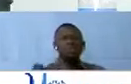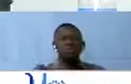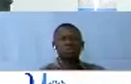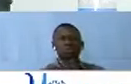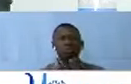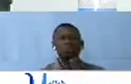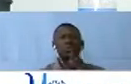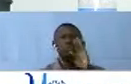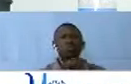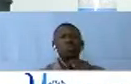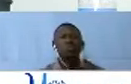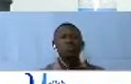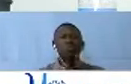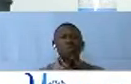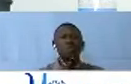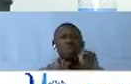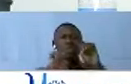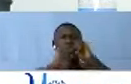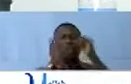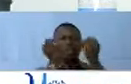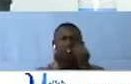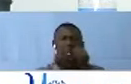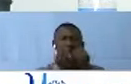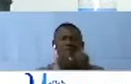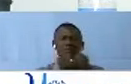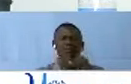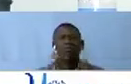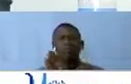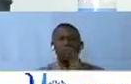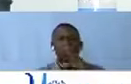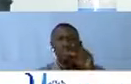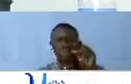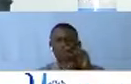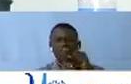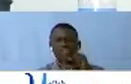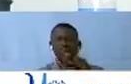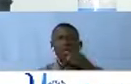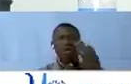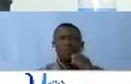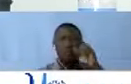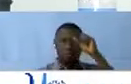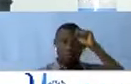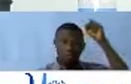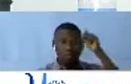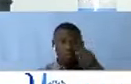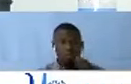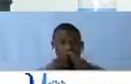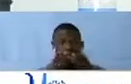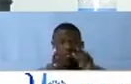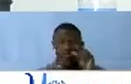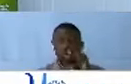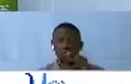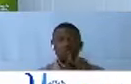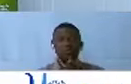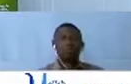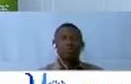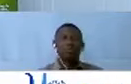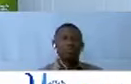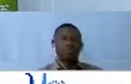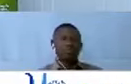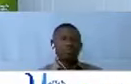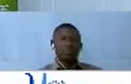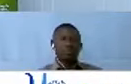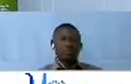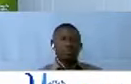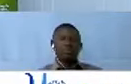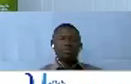ni banko la nyaton kola kumakon di atoka munake. We would investigate such directives. Basically, if